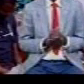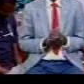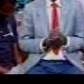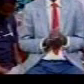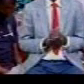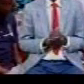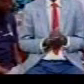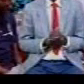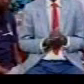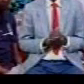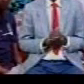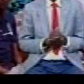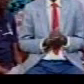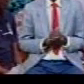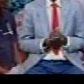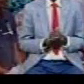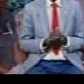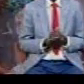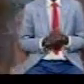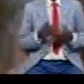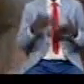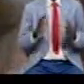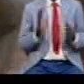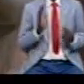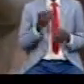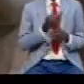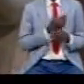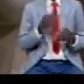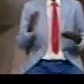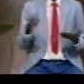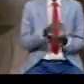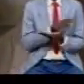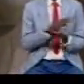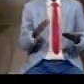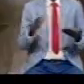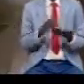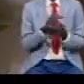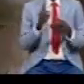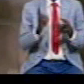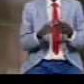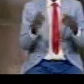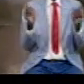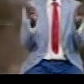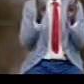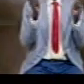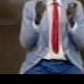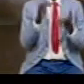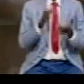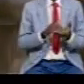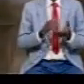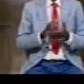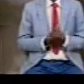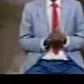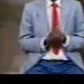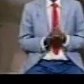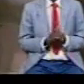Let us celebrate. Let's celebrate again. Let's celebrate. Let's celebrate.